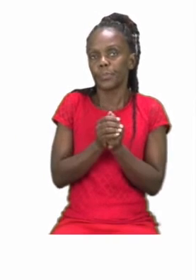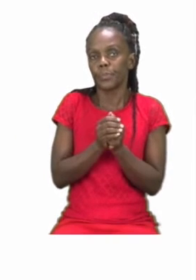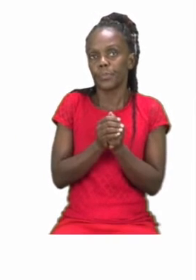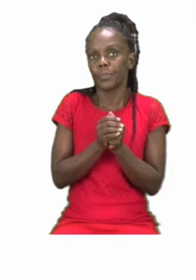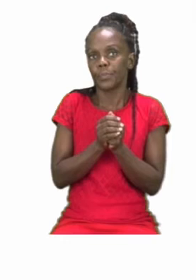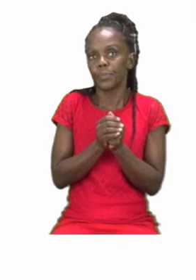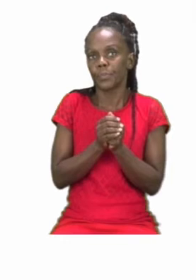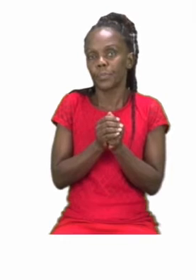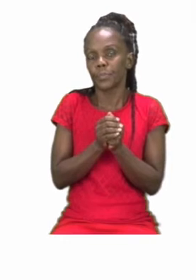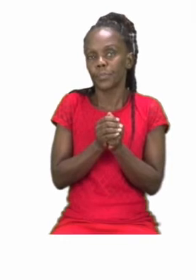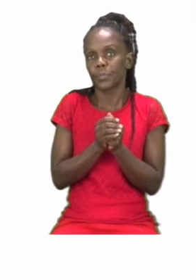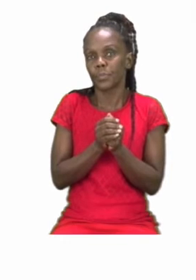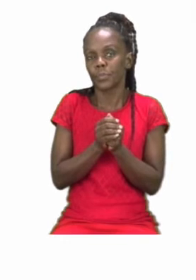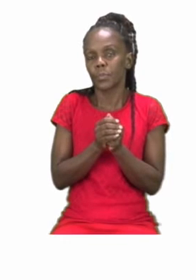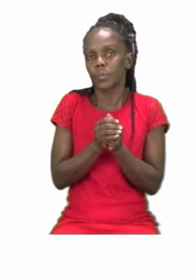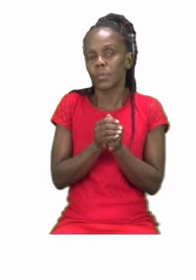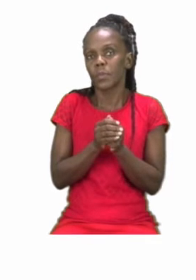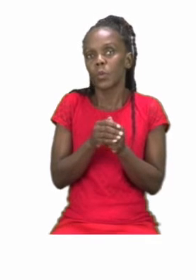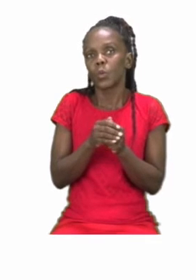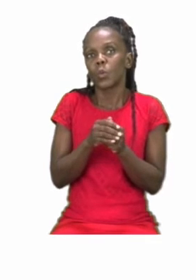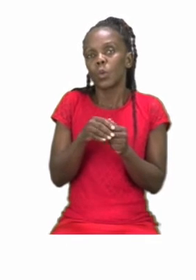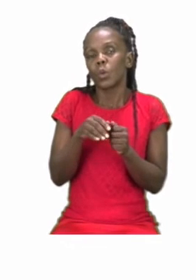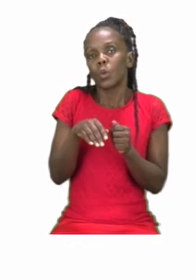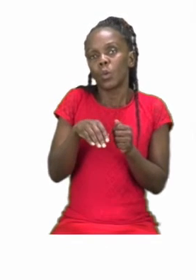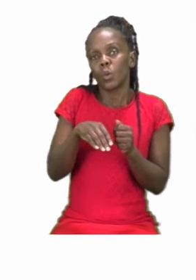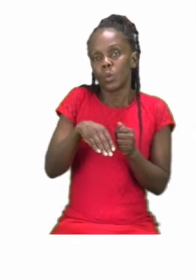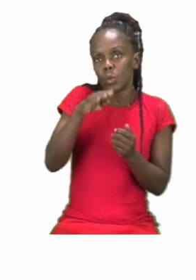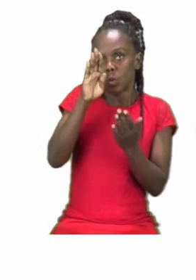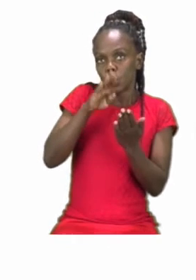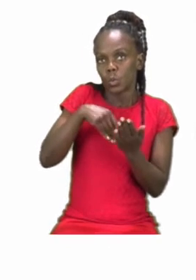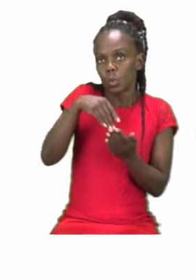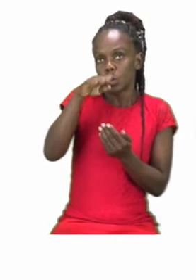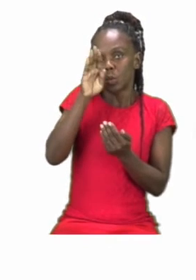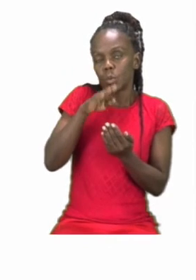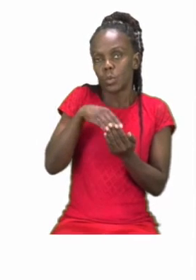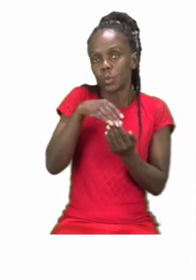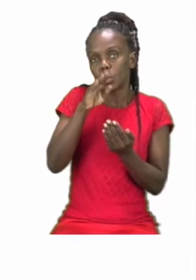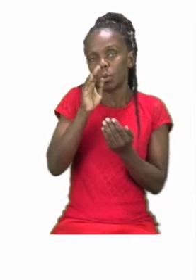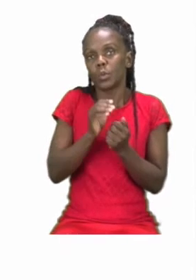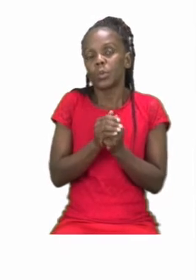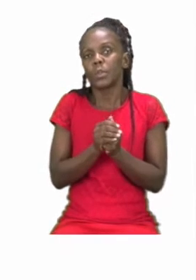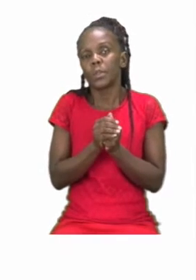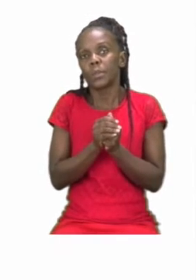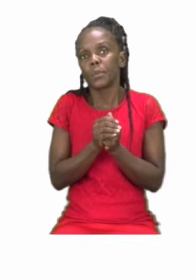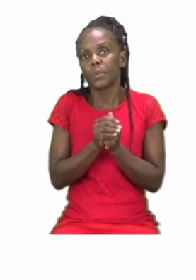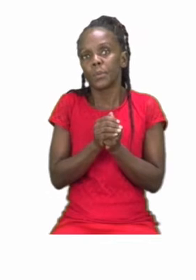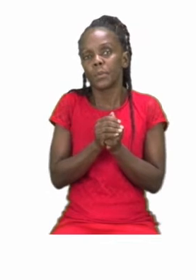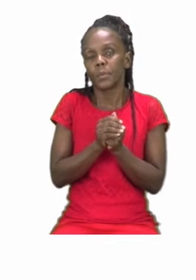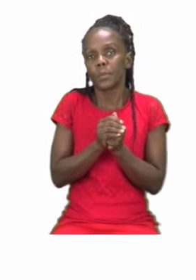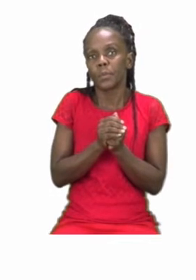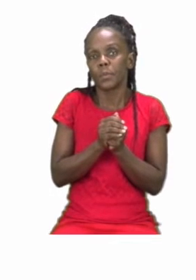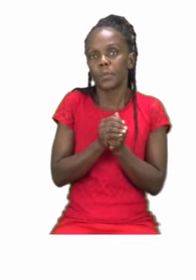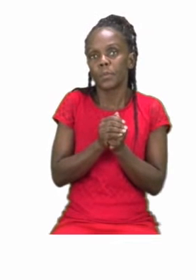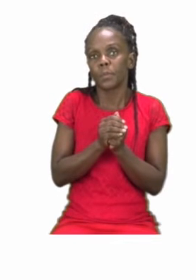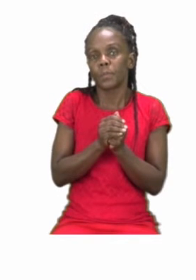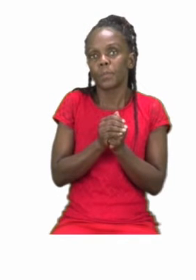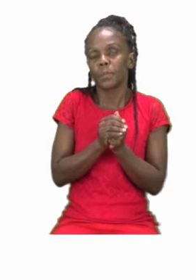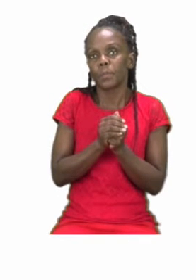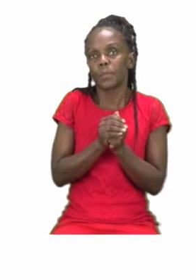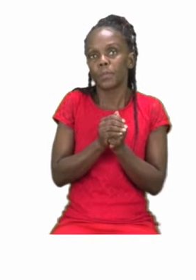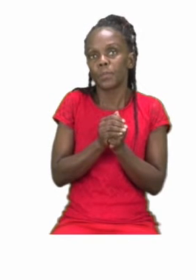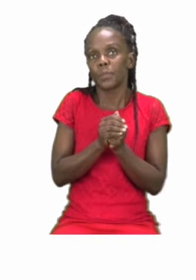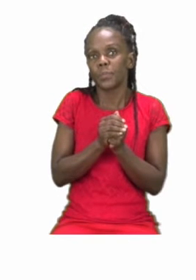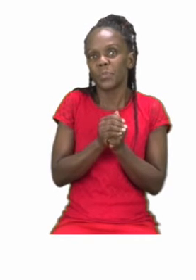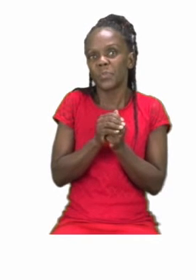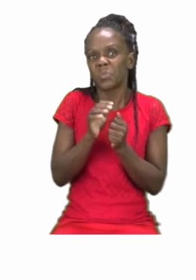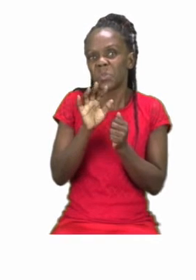doing some painting. And not just any painting, boys and girls, we are going to be doing finger